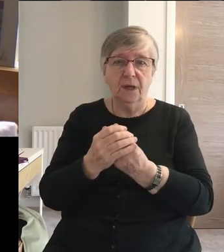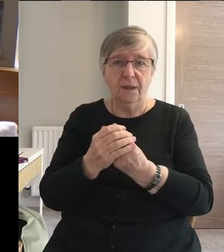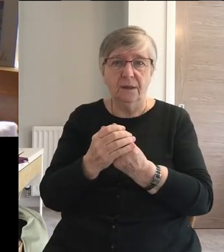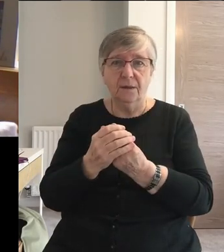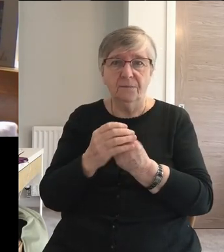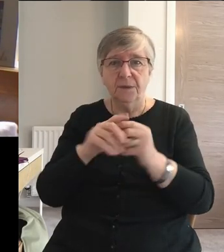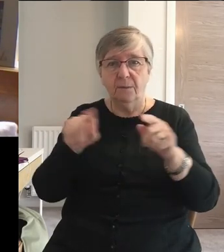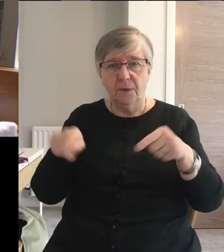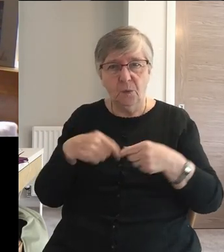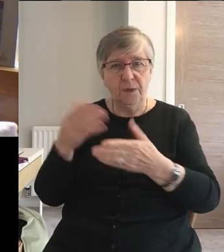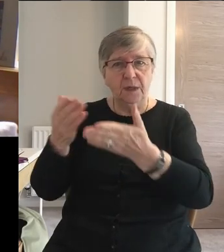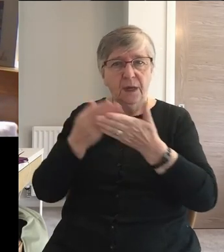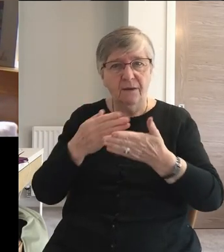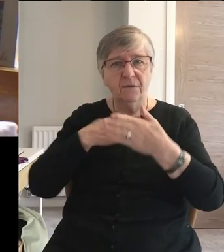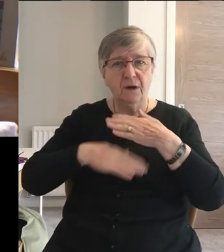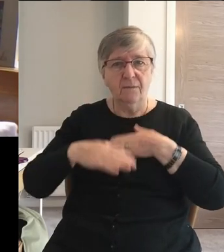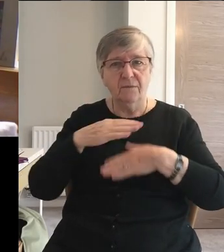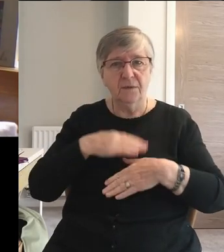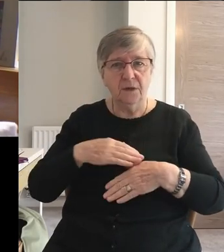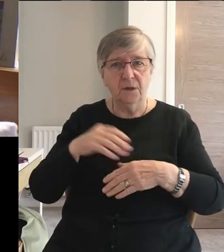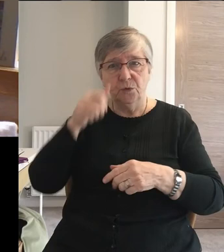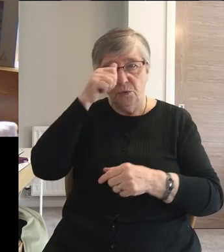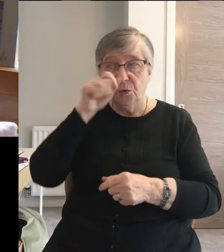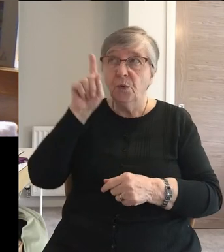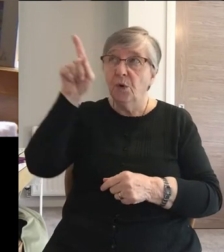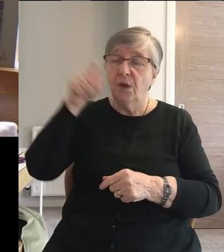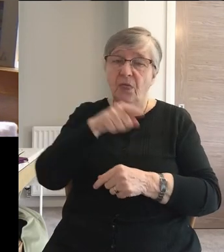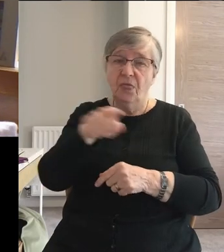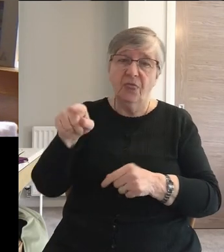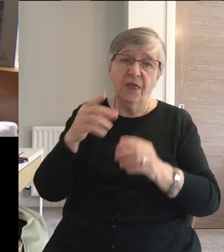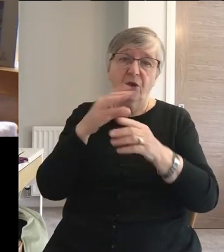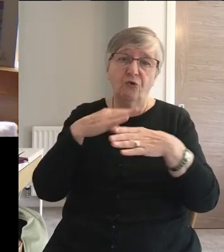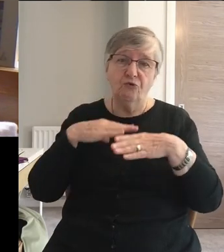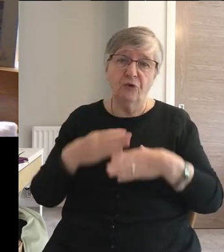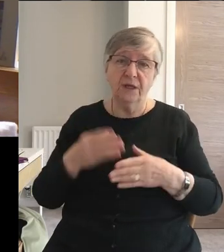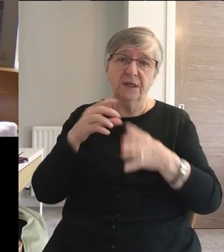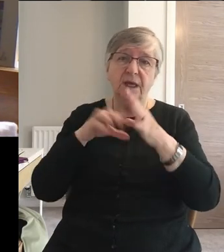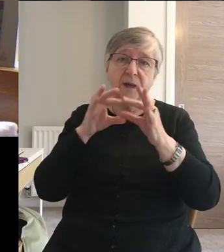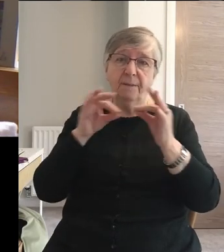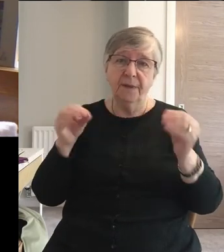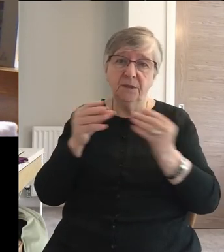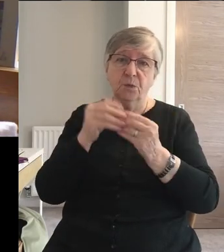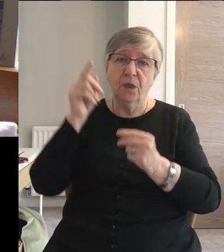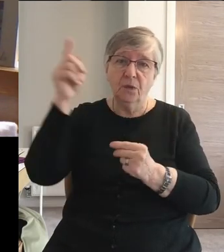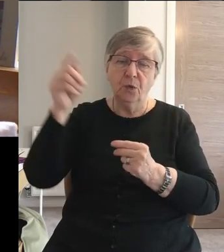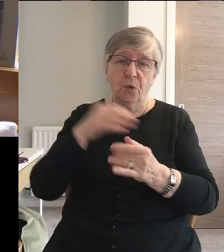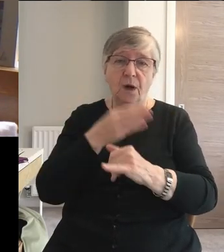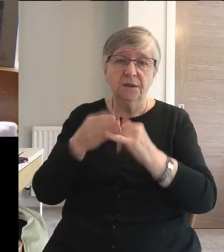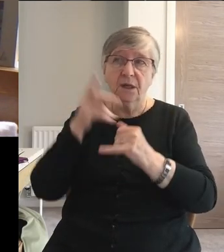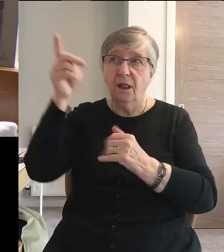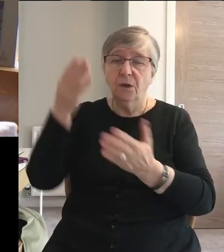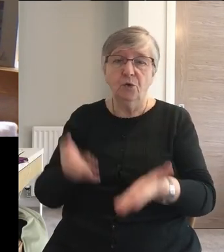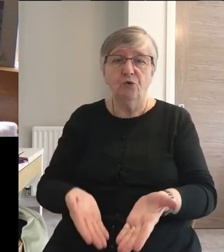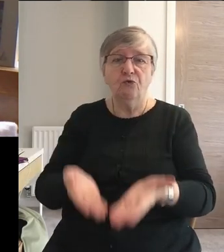are comforted knowing that they are resting in peace now with you until the day that you raise them up once again.